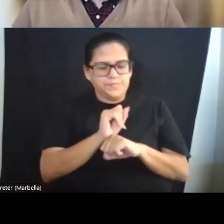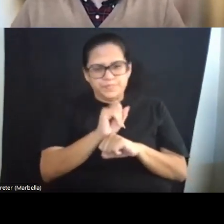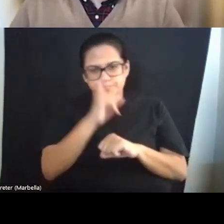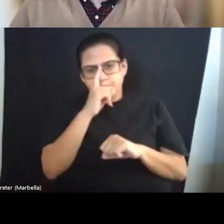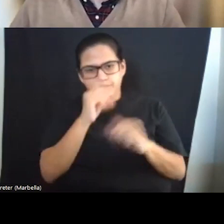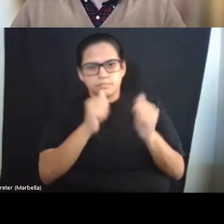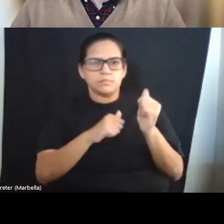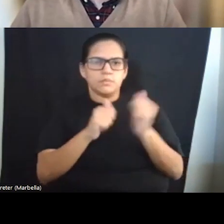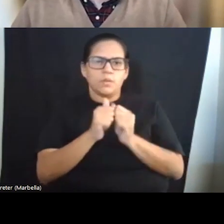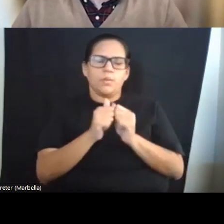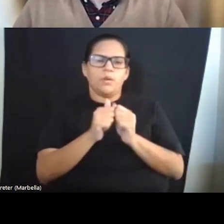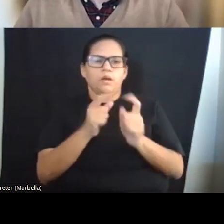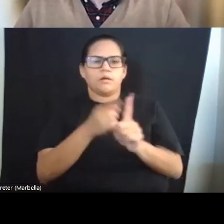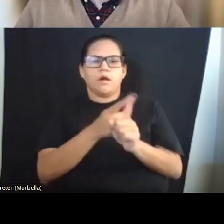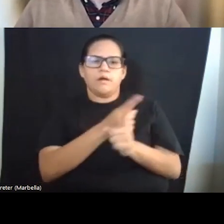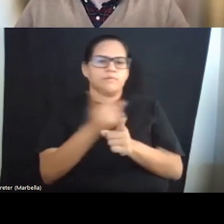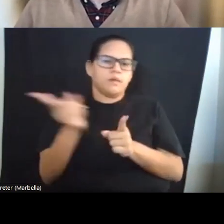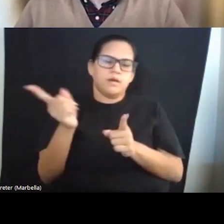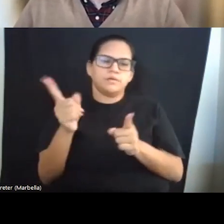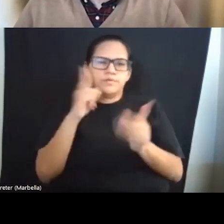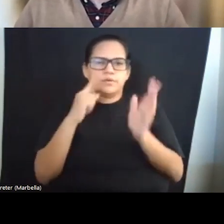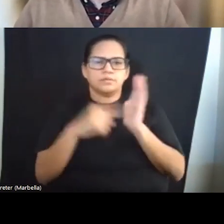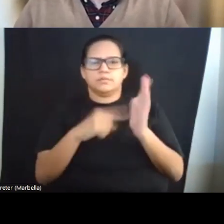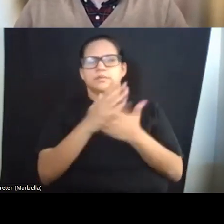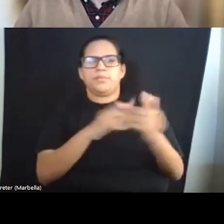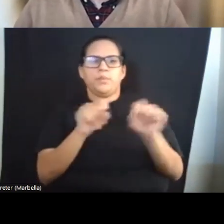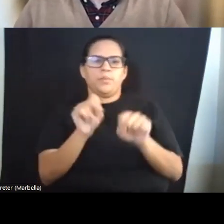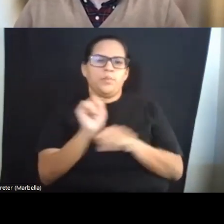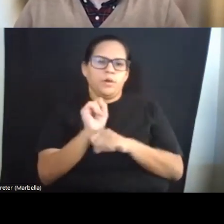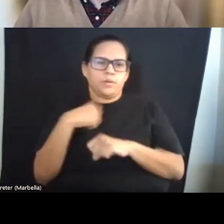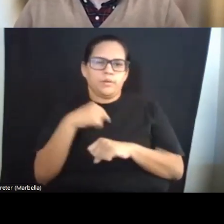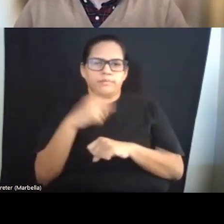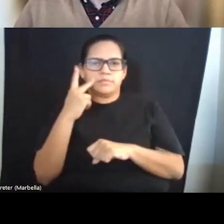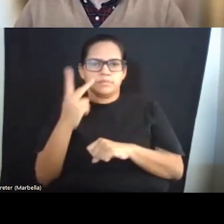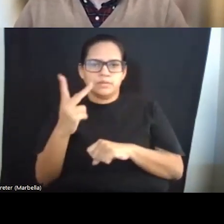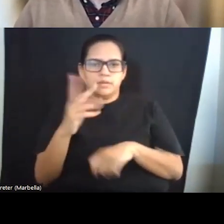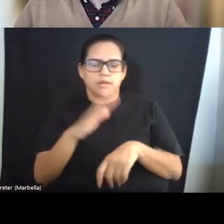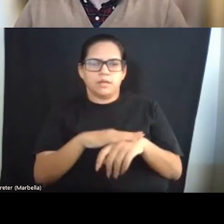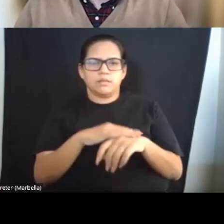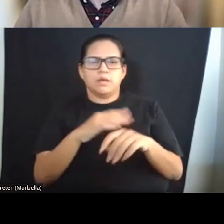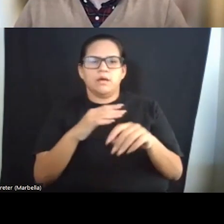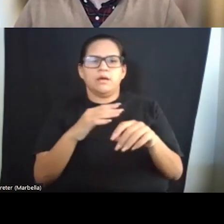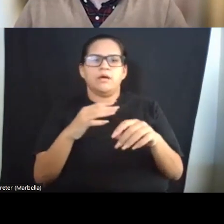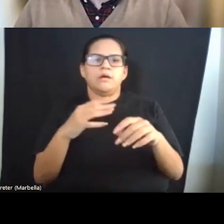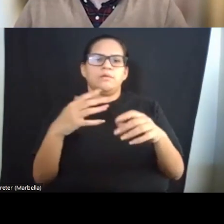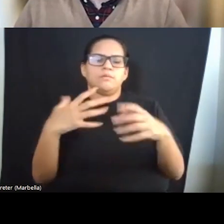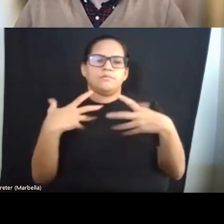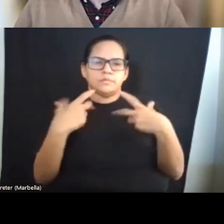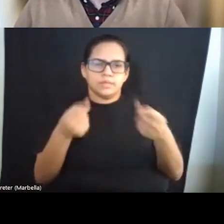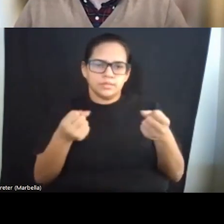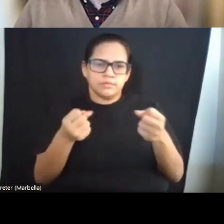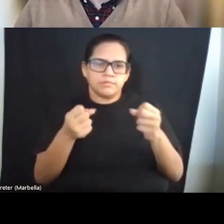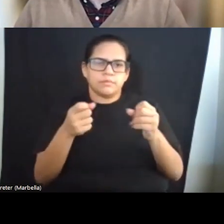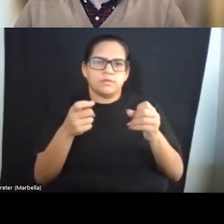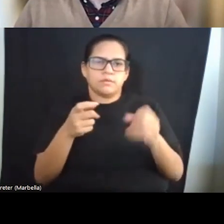with more caveats. For instance, some of the work that we've seen on the resuscitation of kill, resuscitation